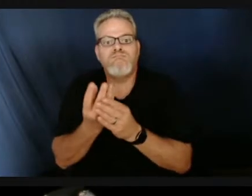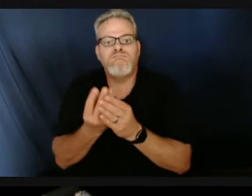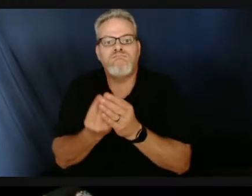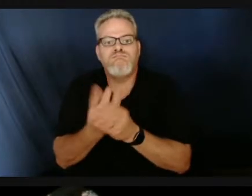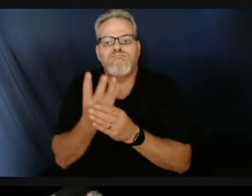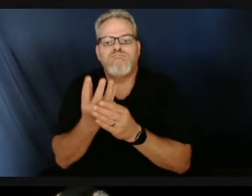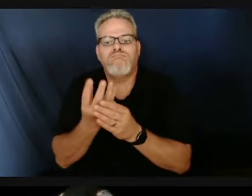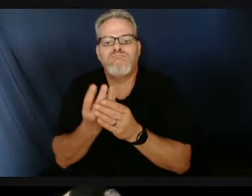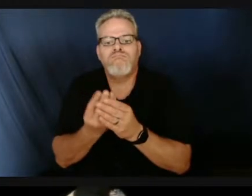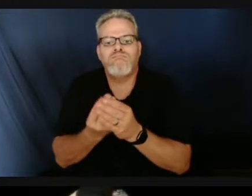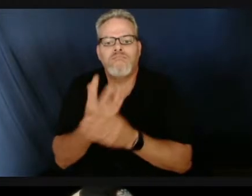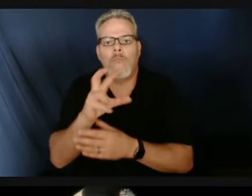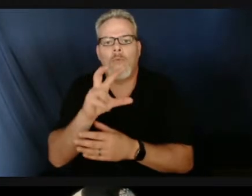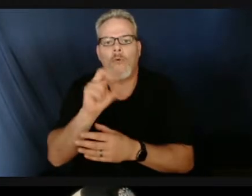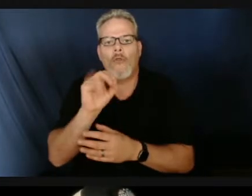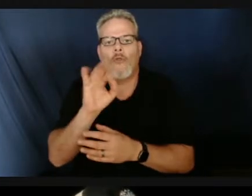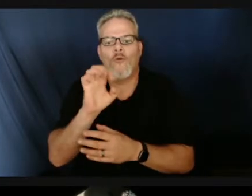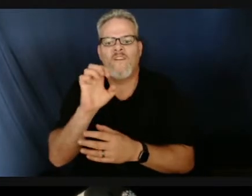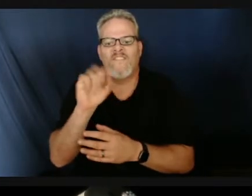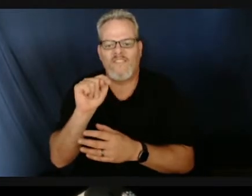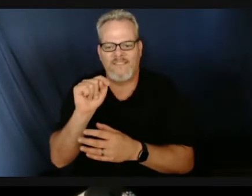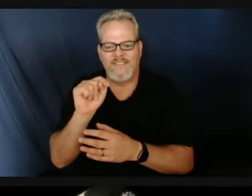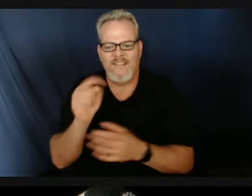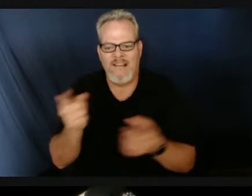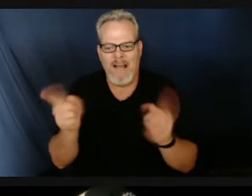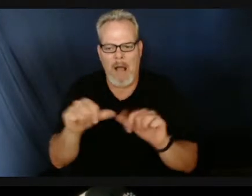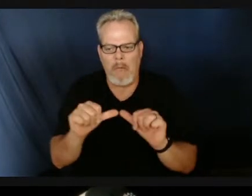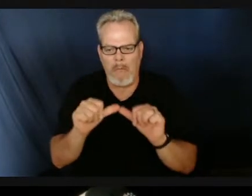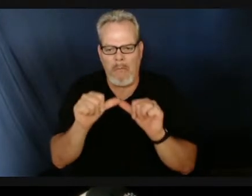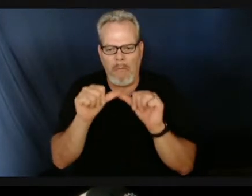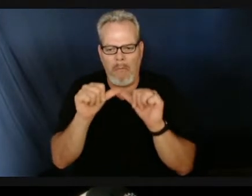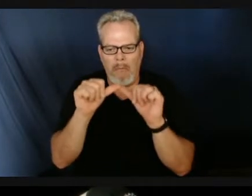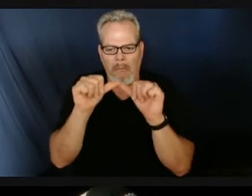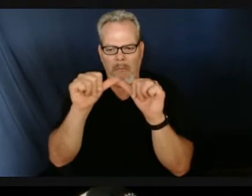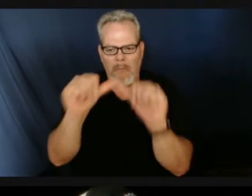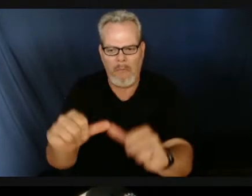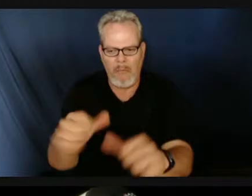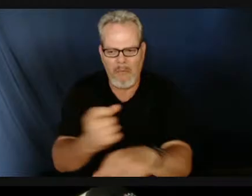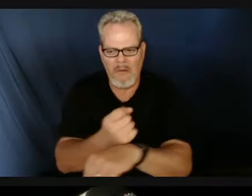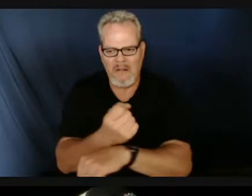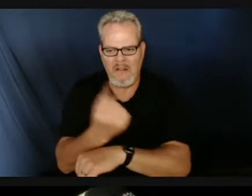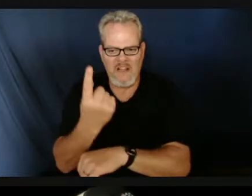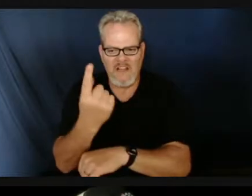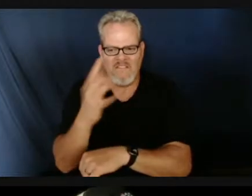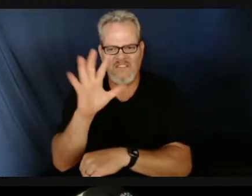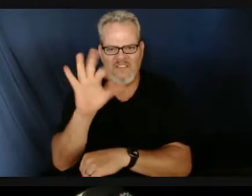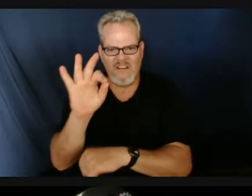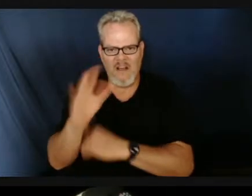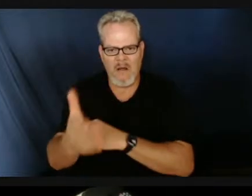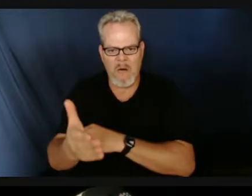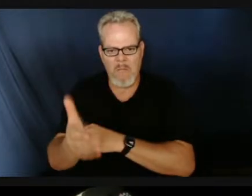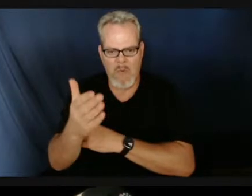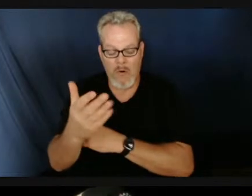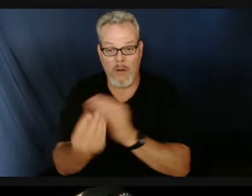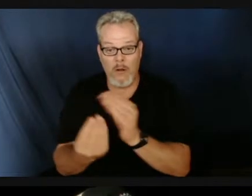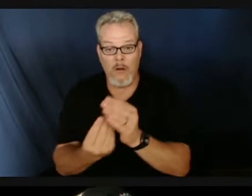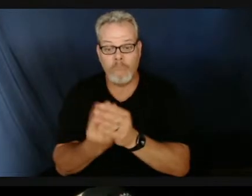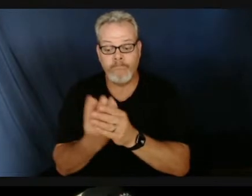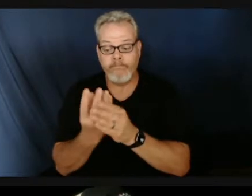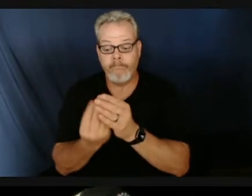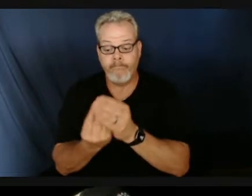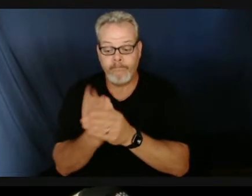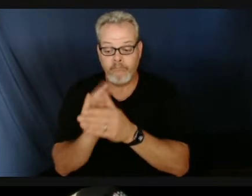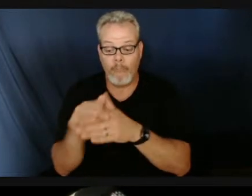fountains. Continued fountains filled the vent with lava by 11:59 a.m. Lava did not overflow during this first